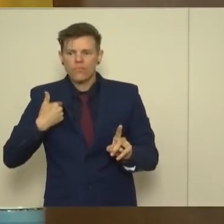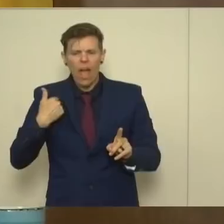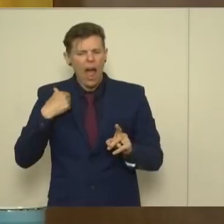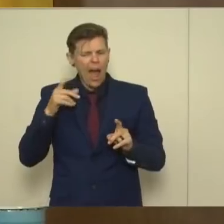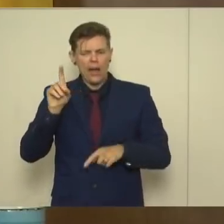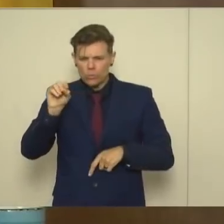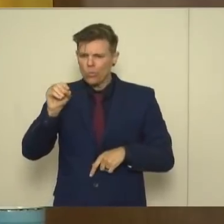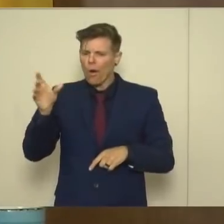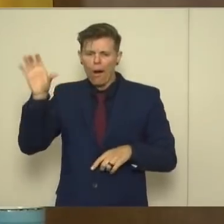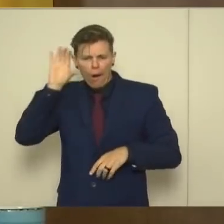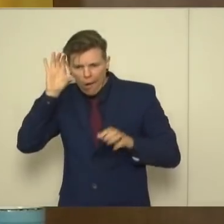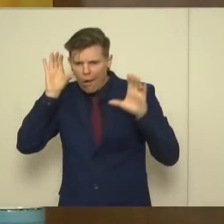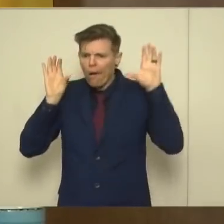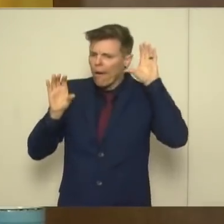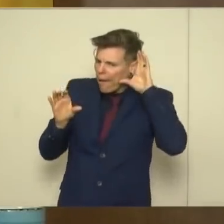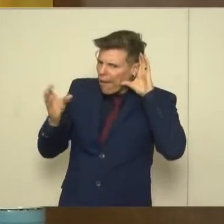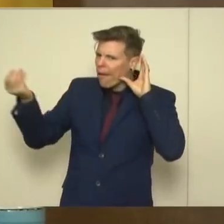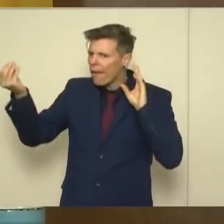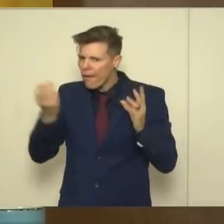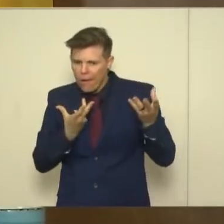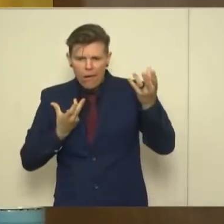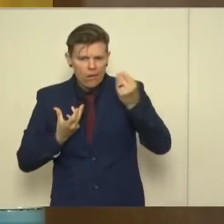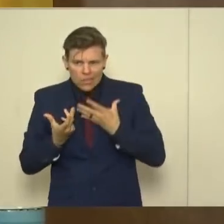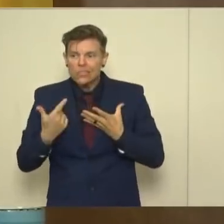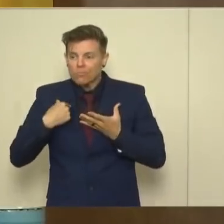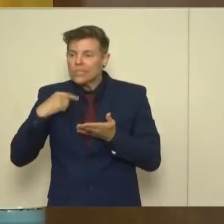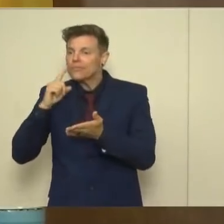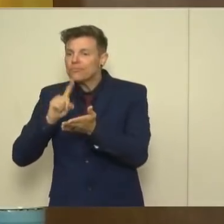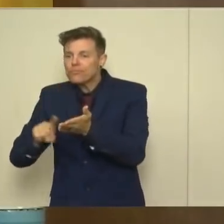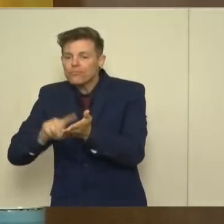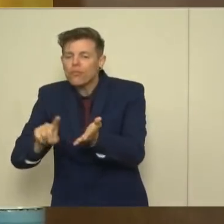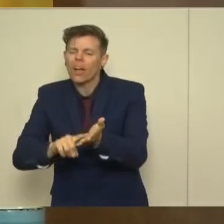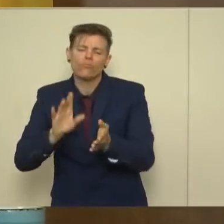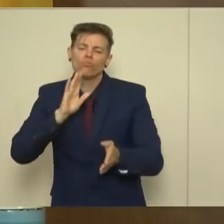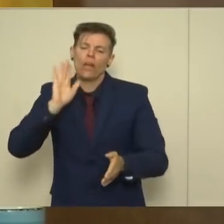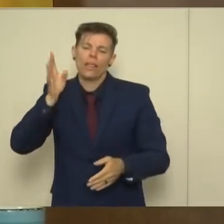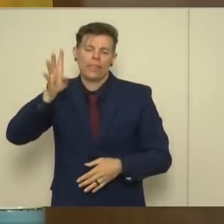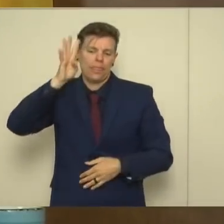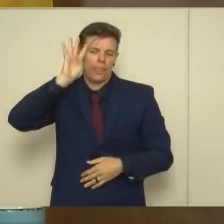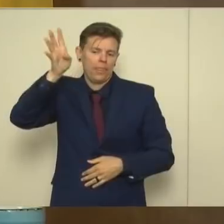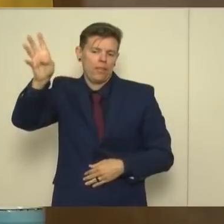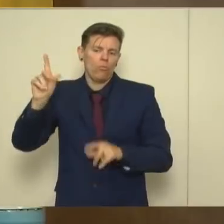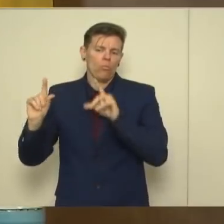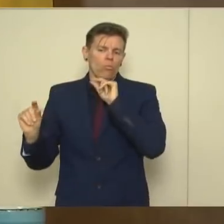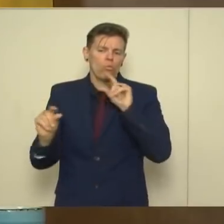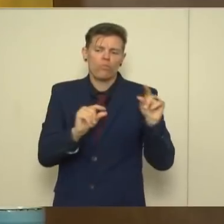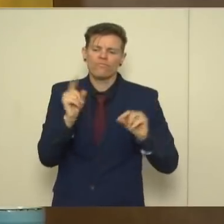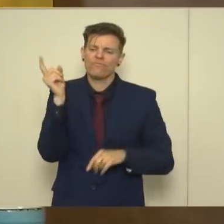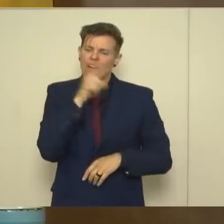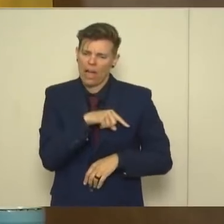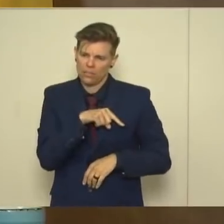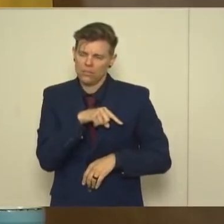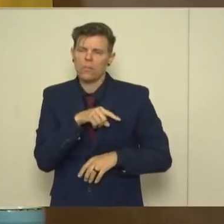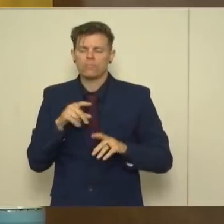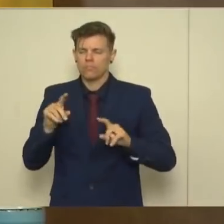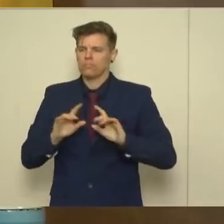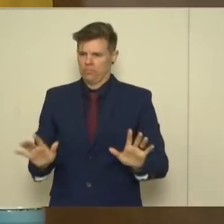turn out to be false in terms of what's going on in a community, but I feel very